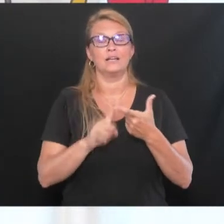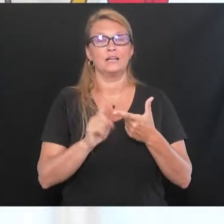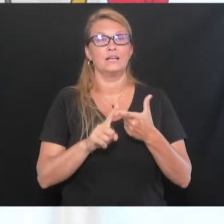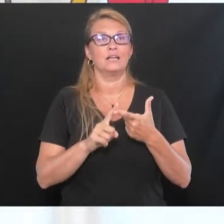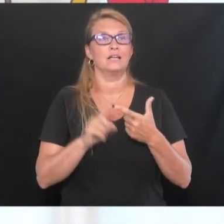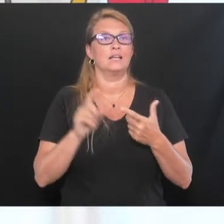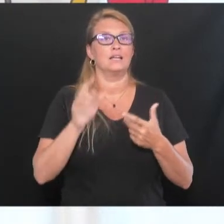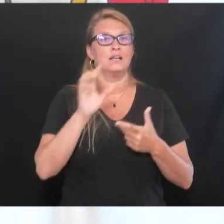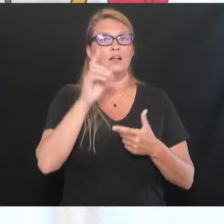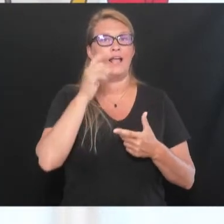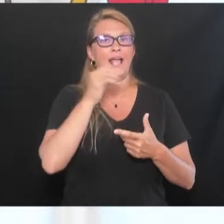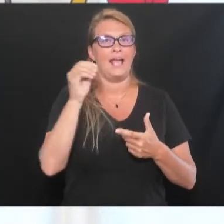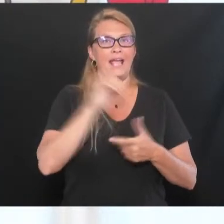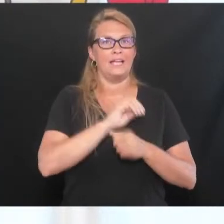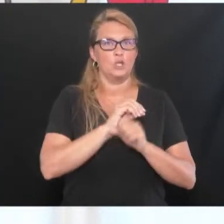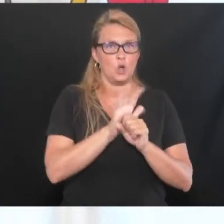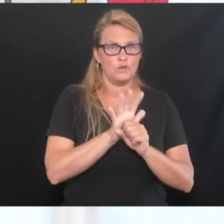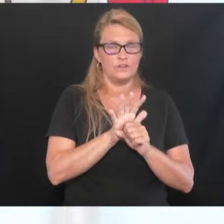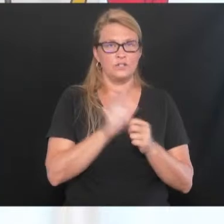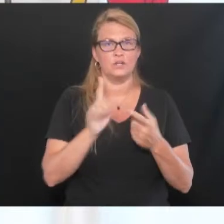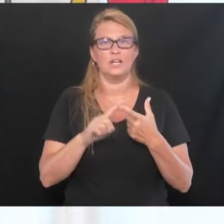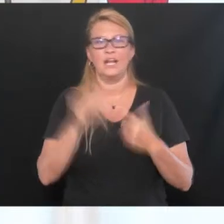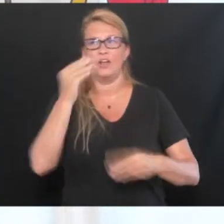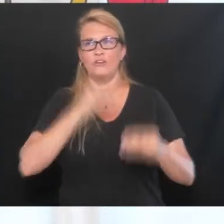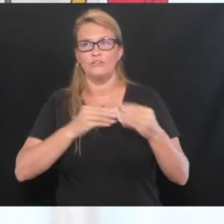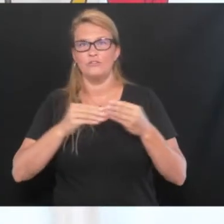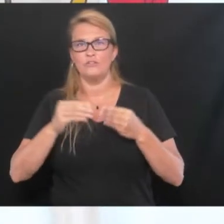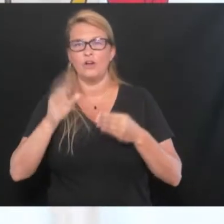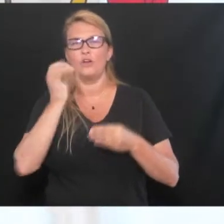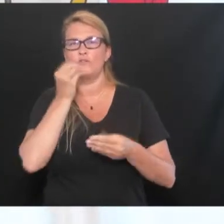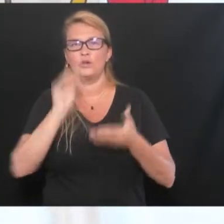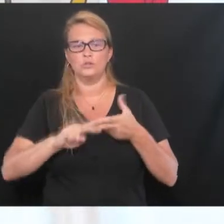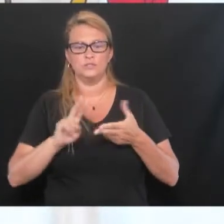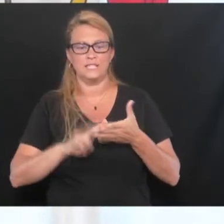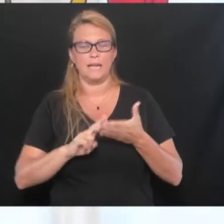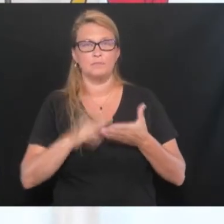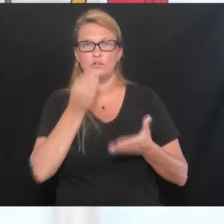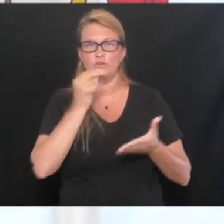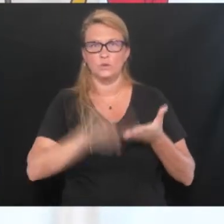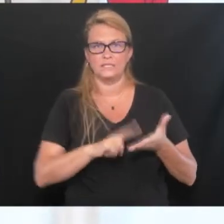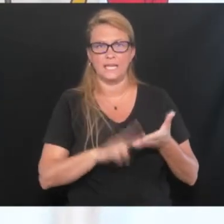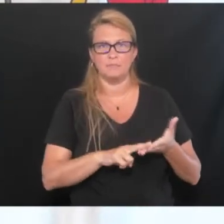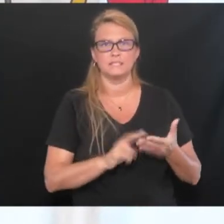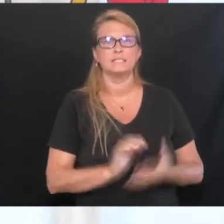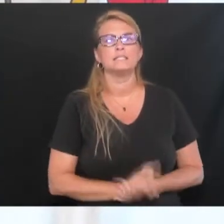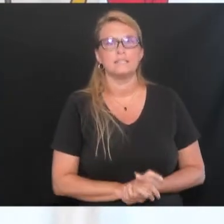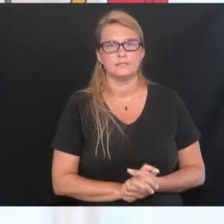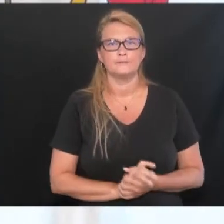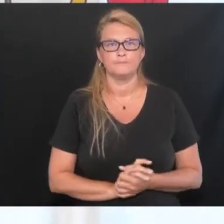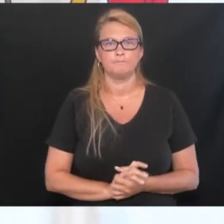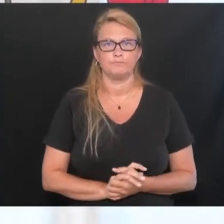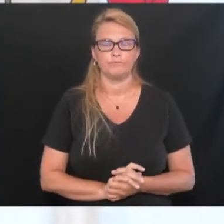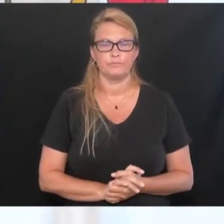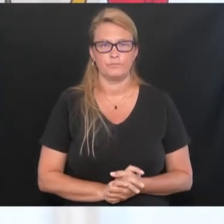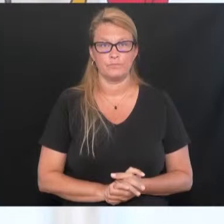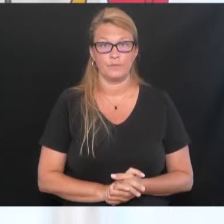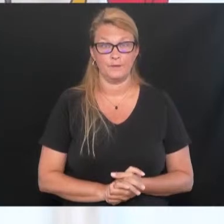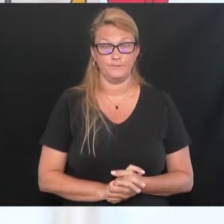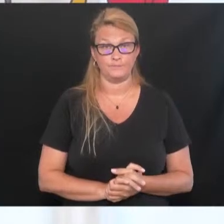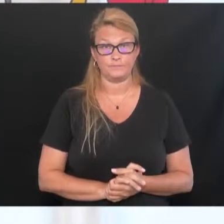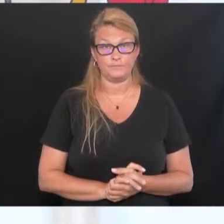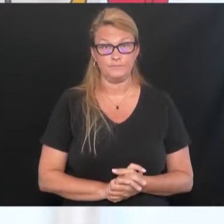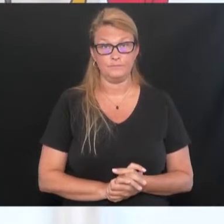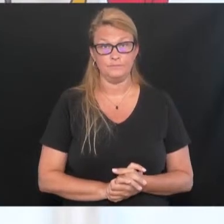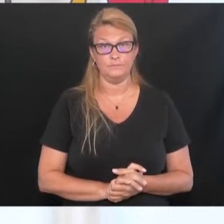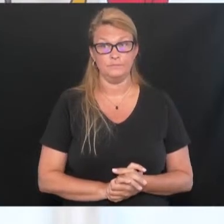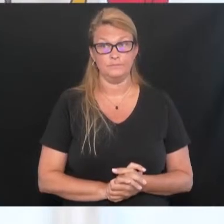as far as COVID or the variant, the food, maybe I can answer the food real quickly, Kenny. You know, as long as I have anything to